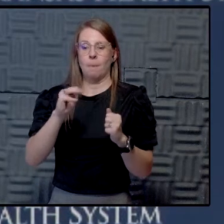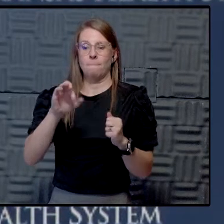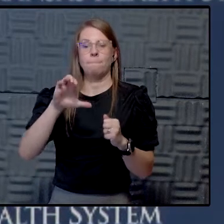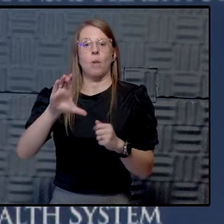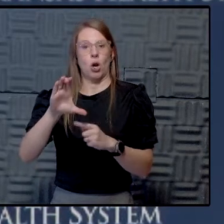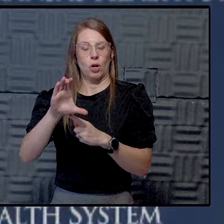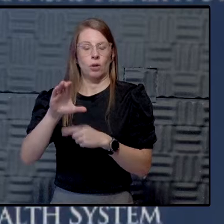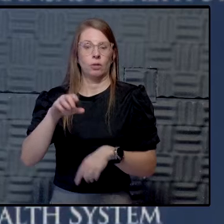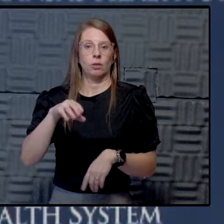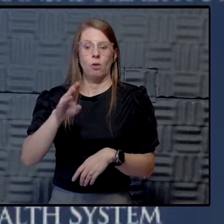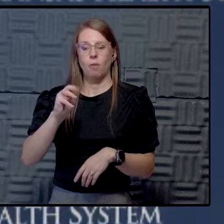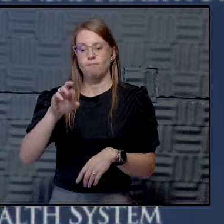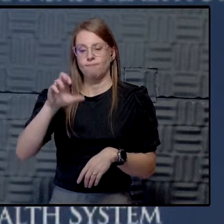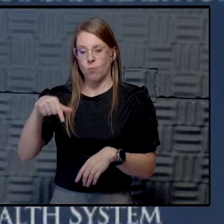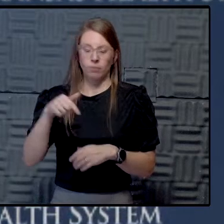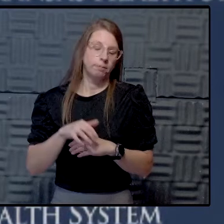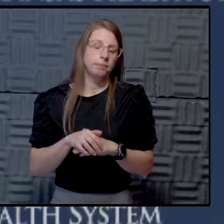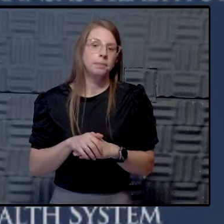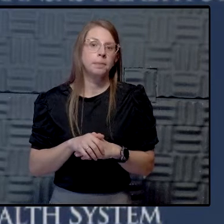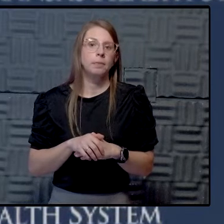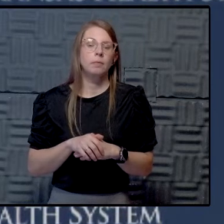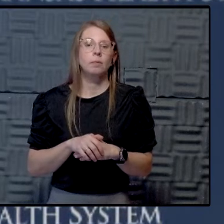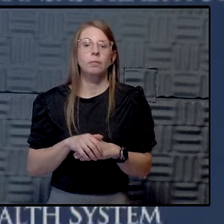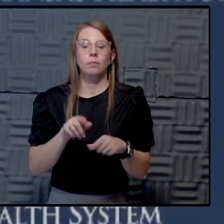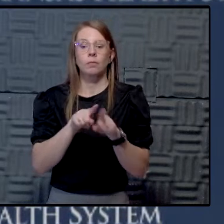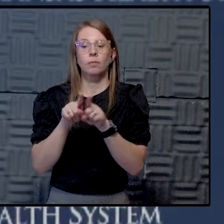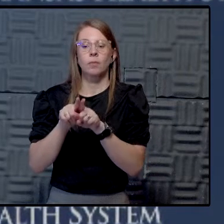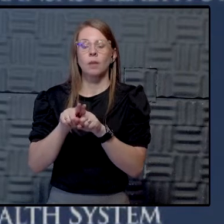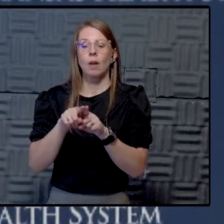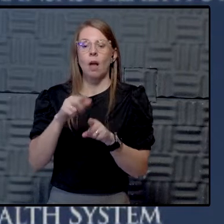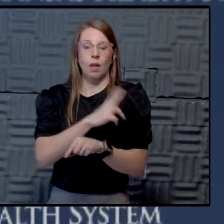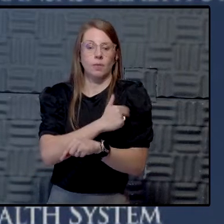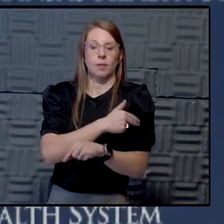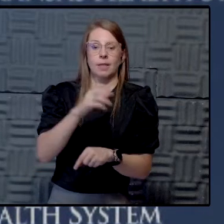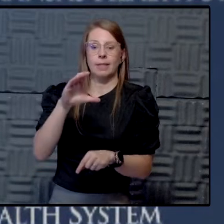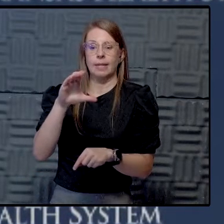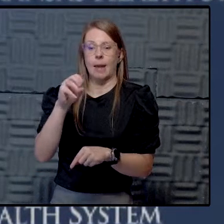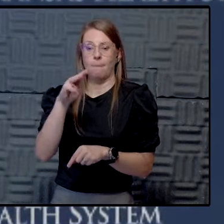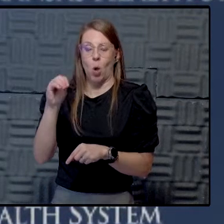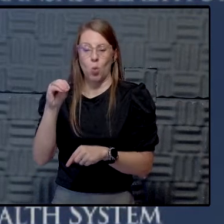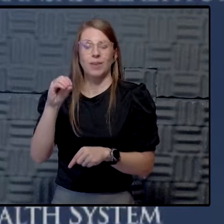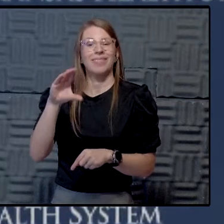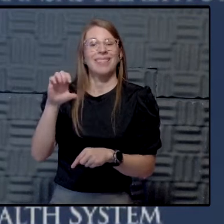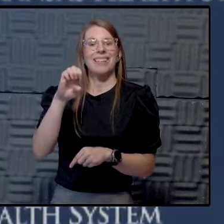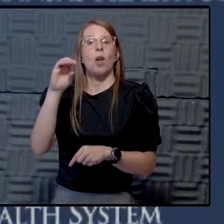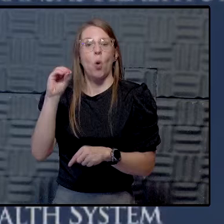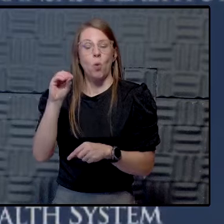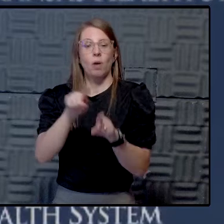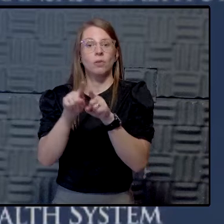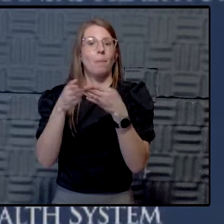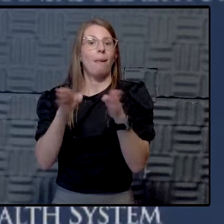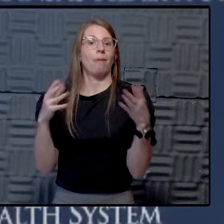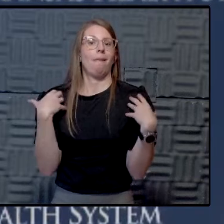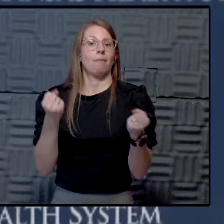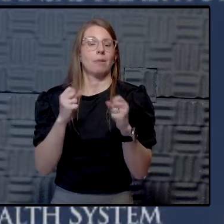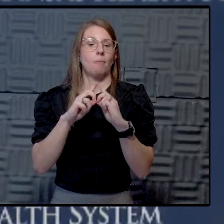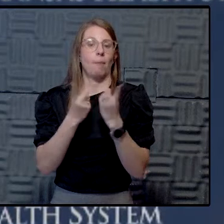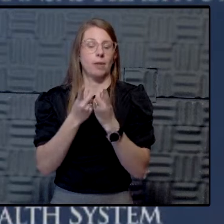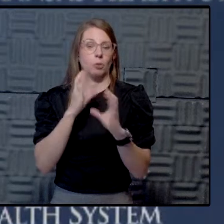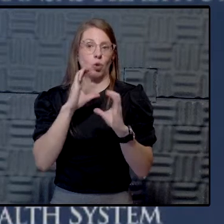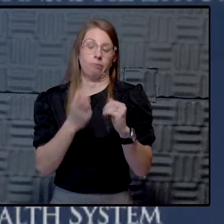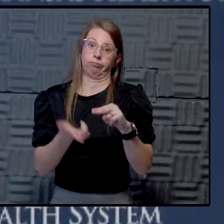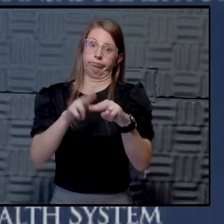Marker, the healthcare coalitions in the region, the hospital CMOs and CEOs, and the public health departments. And so one